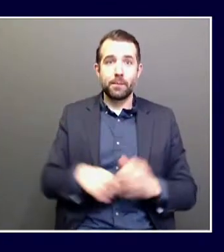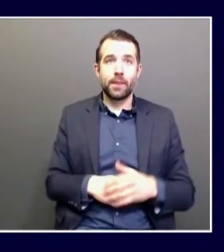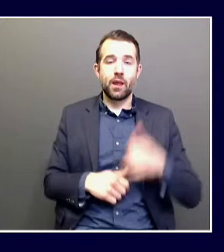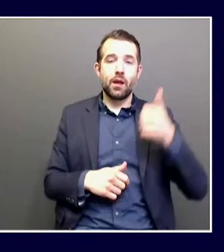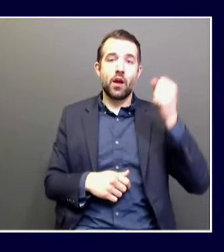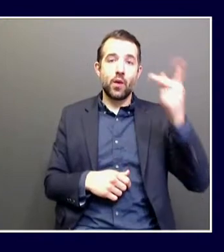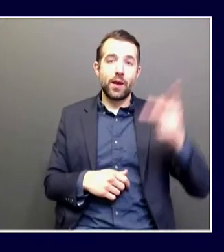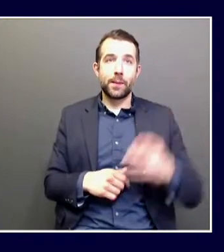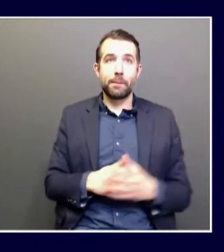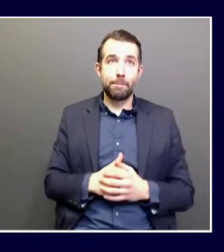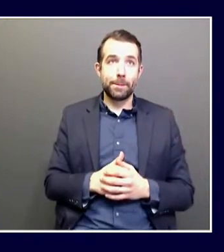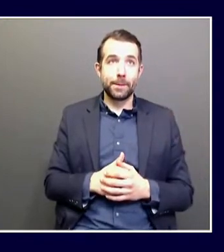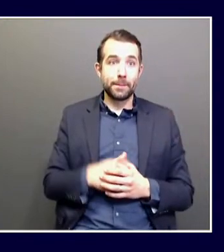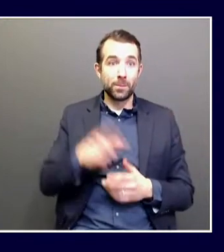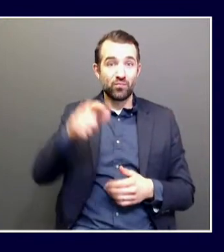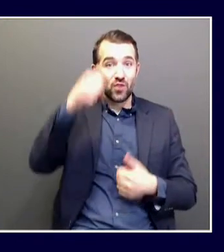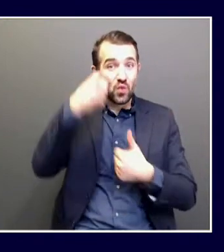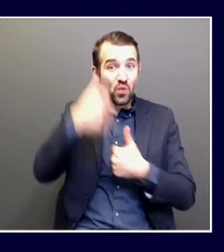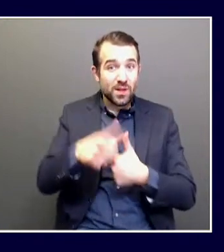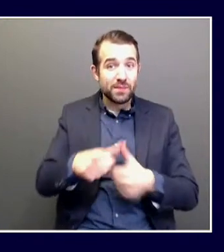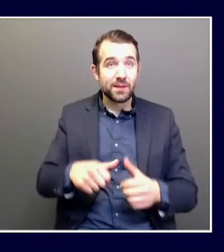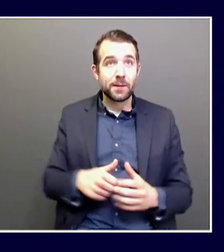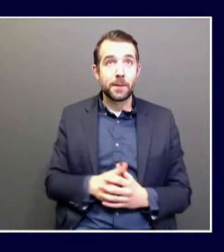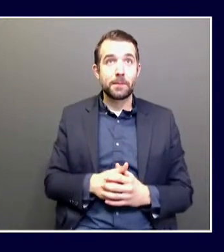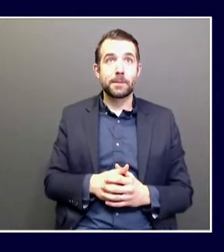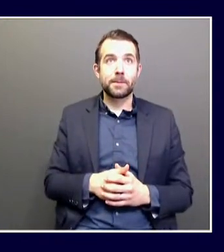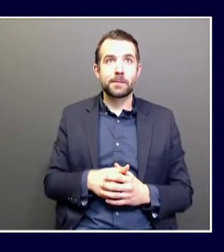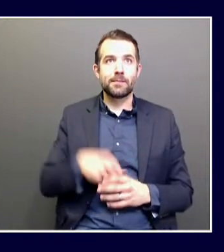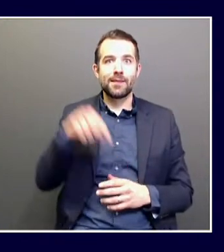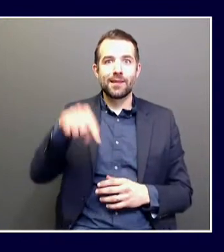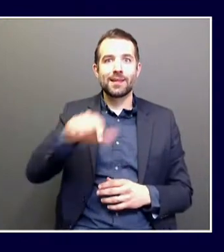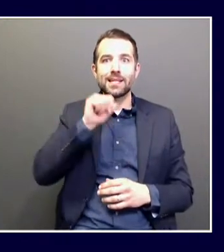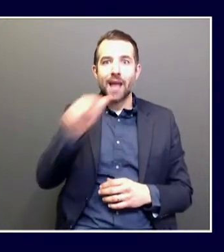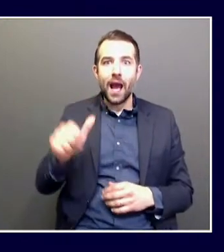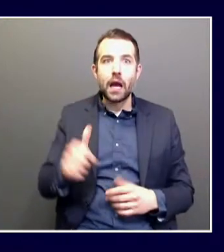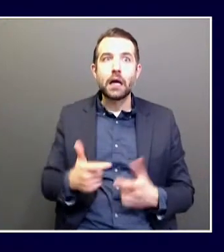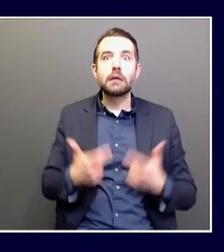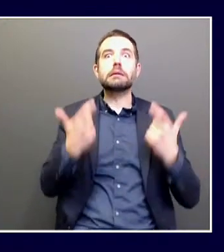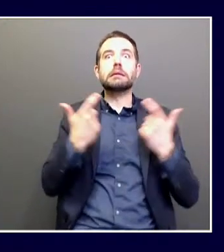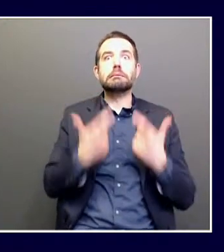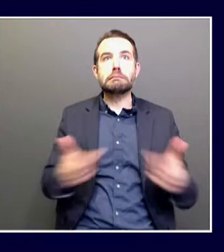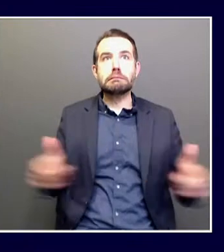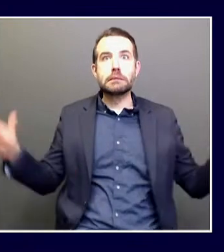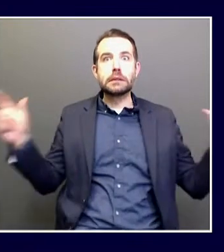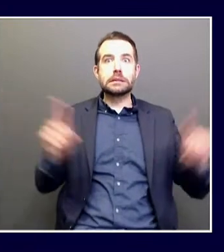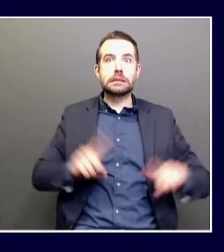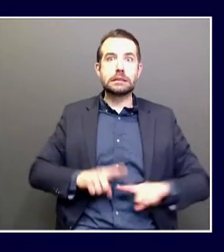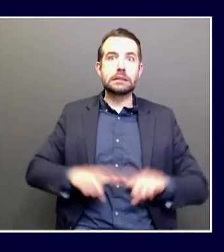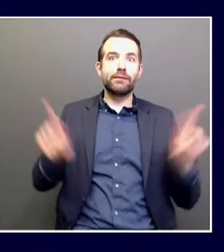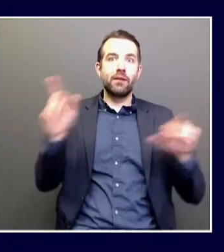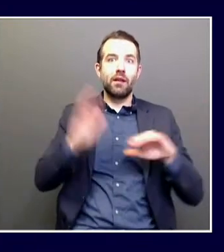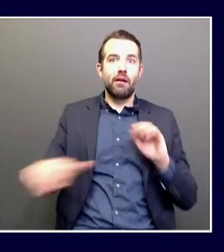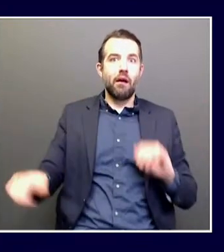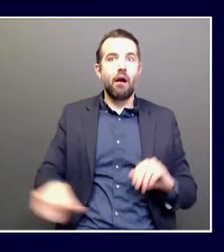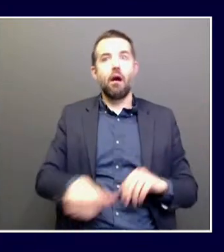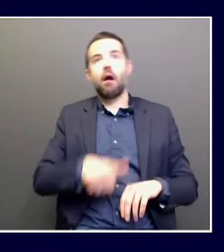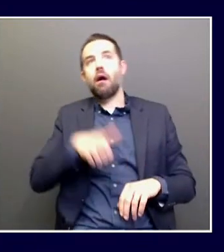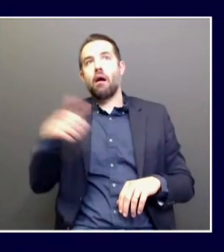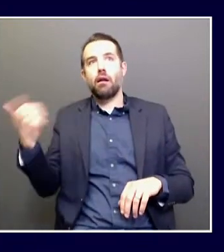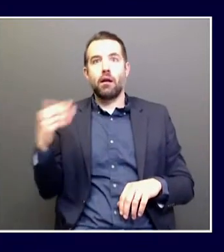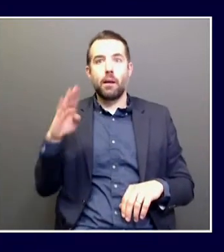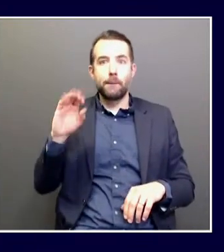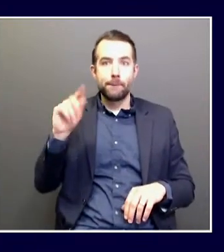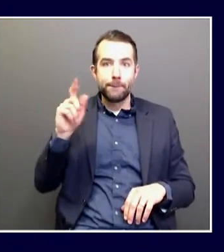isn't really distinct from the way that other boosters and other eligibility requirements came